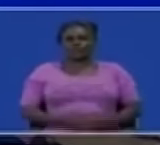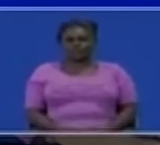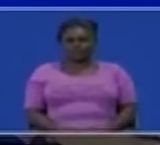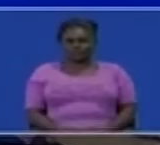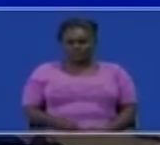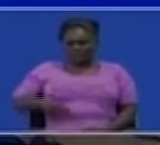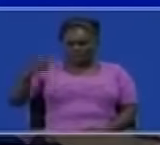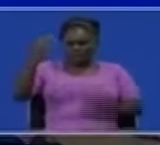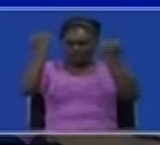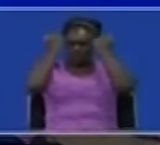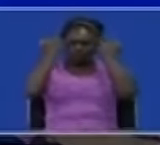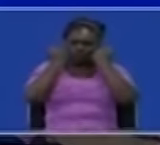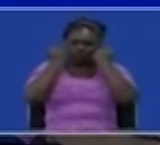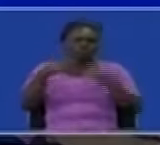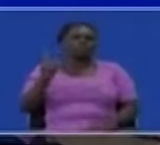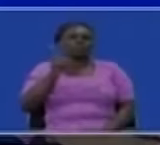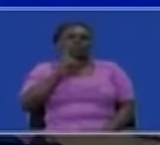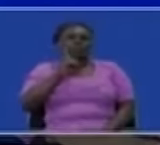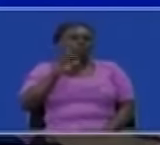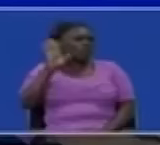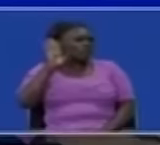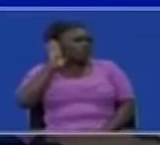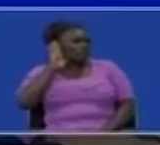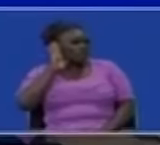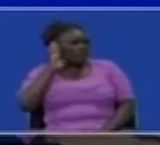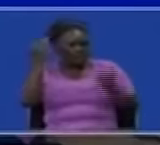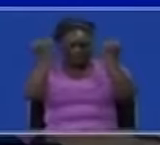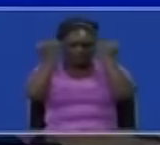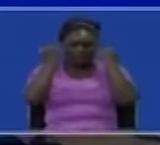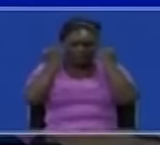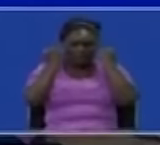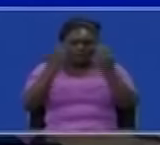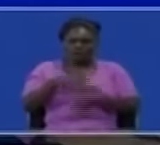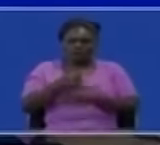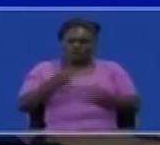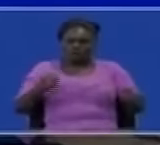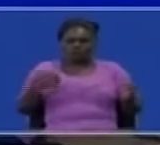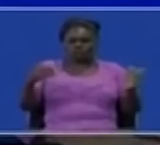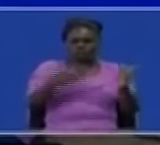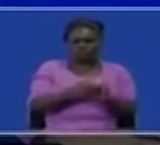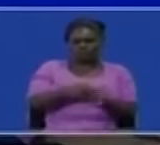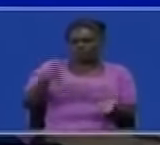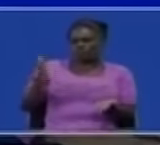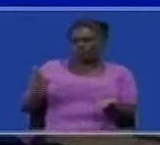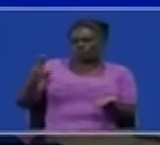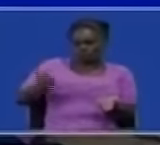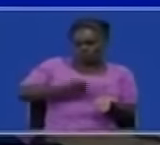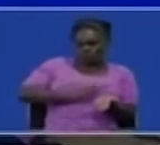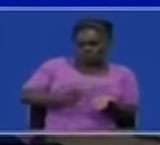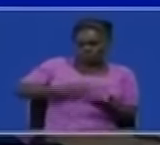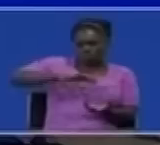Now, the High Court will tomorrow hear a case by CORD seeking to block President Uhuru Kenyatta from assenting to